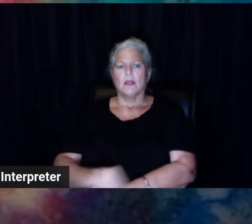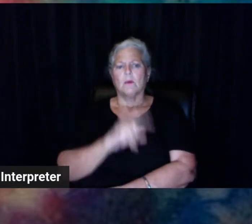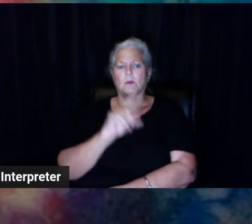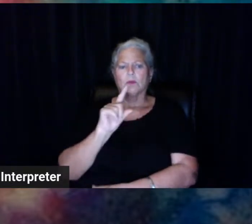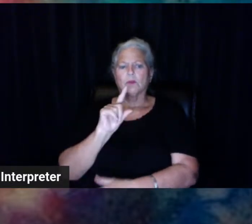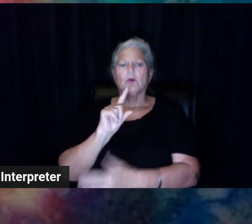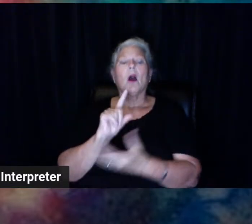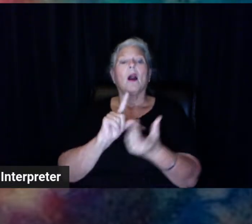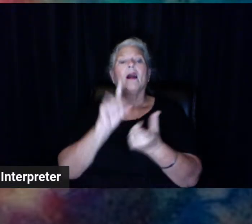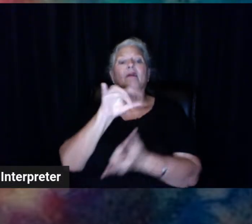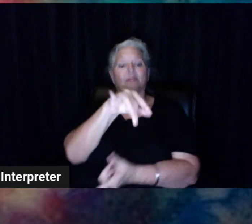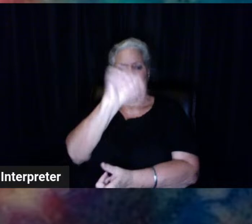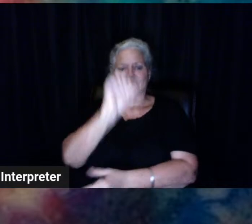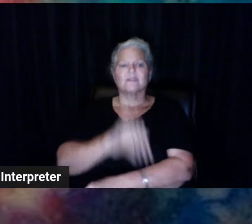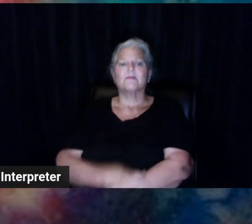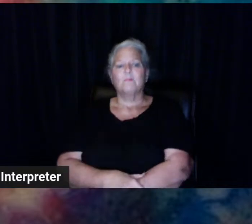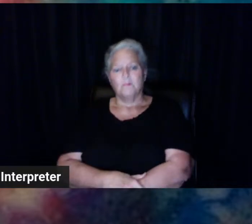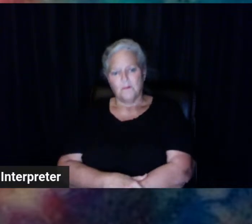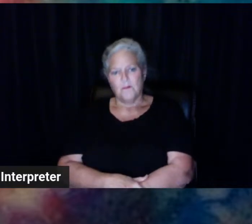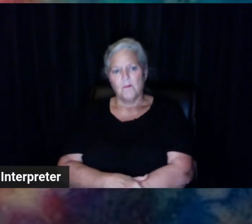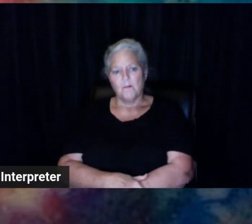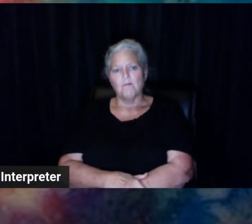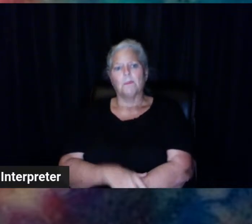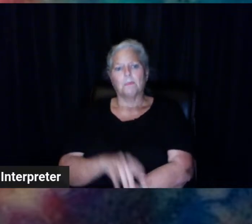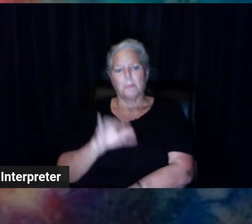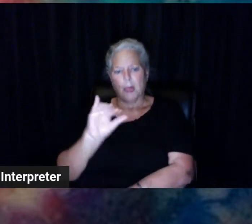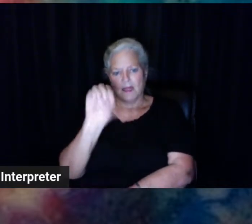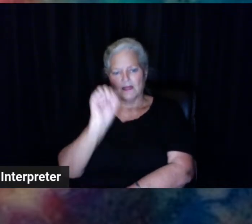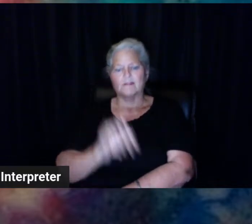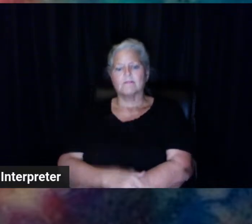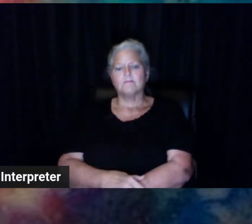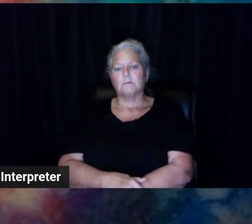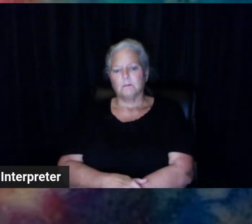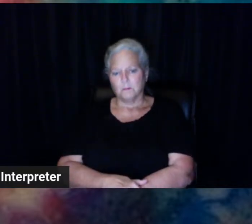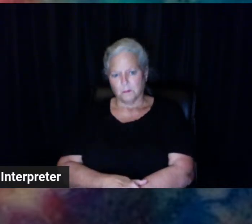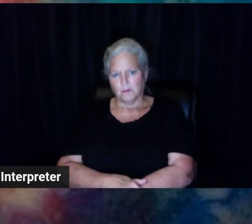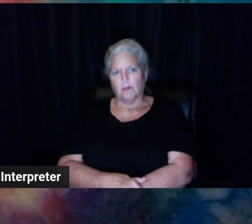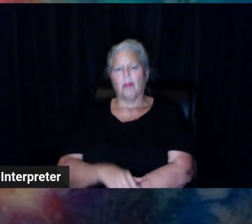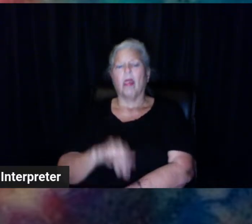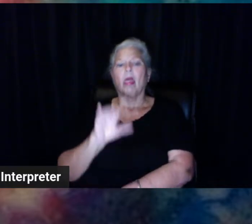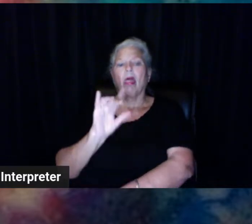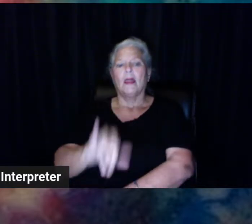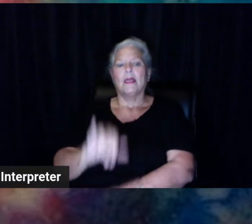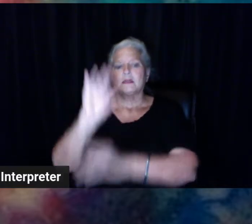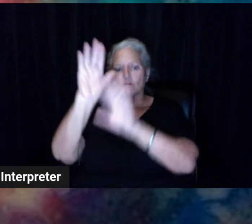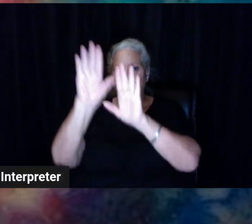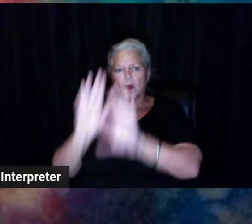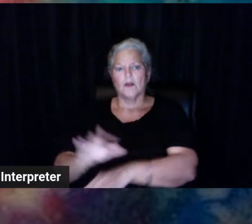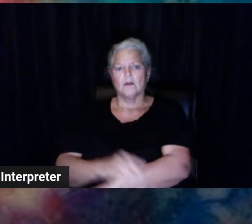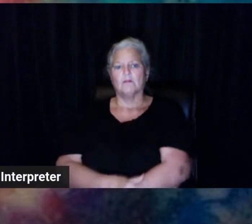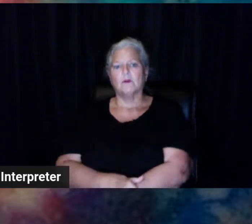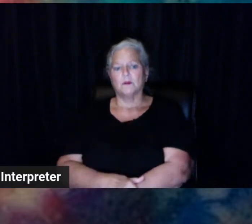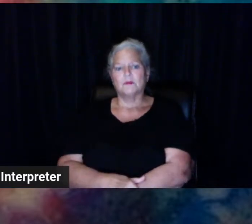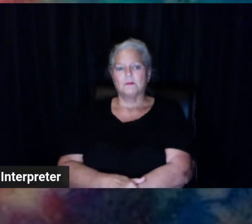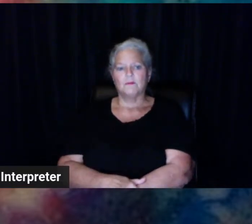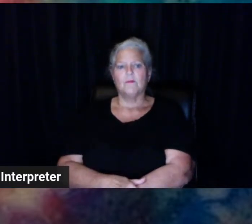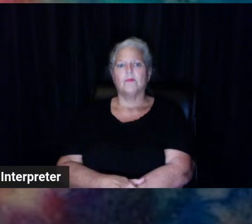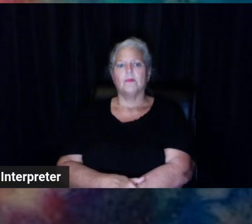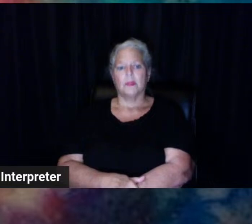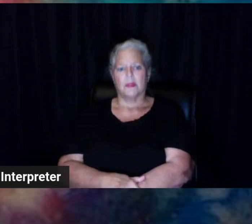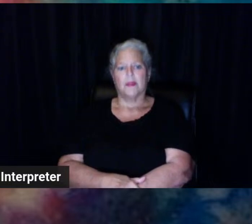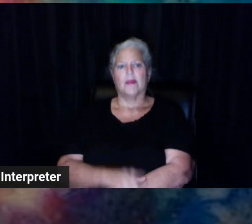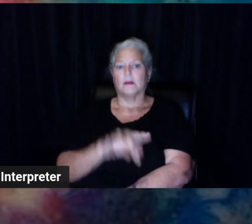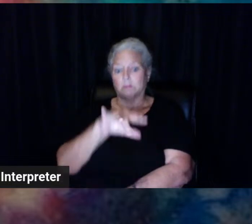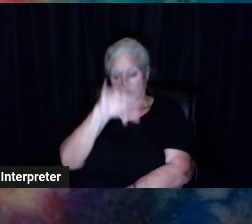week. Other than that, yes, that's it. He's wonderful. He's very, very sharp in